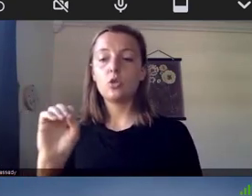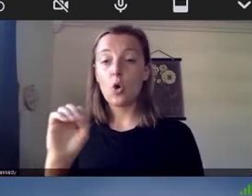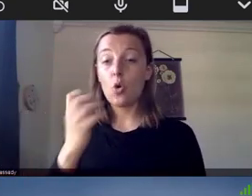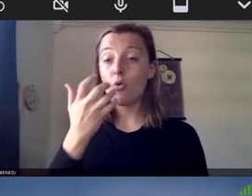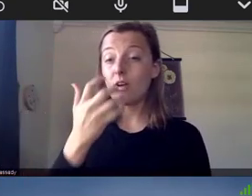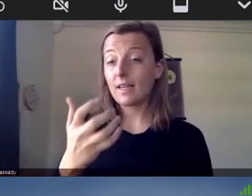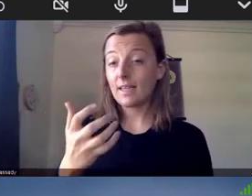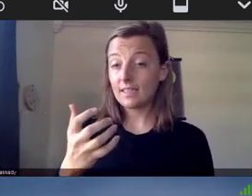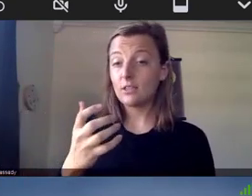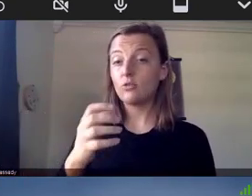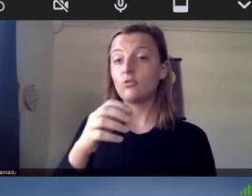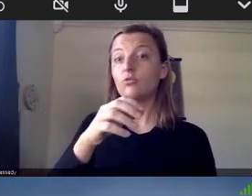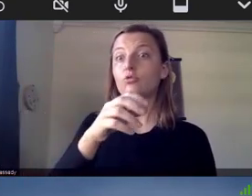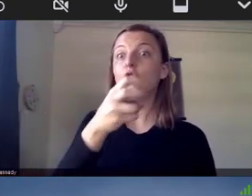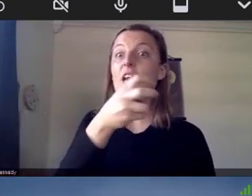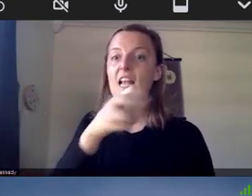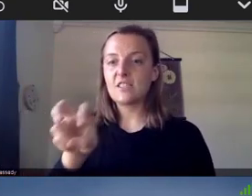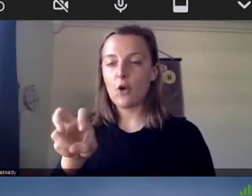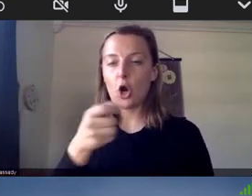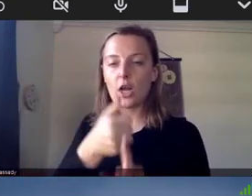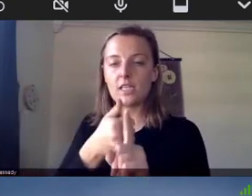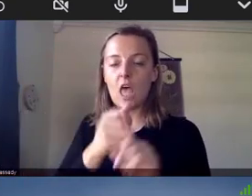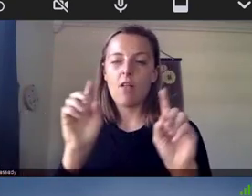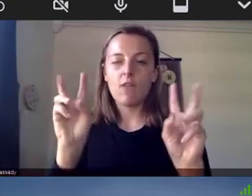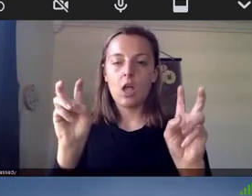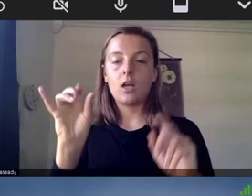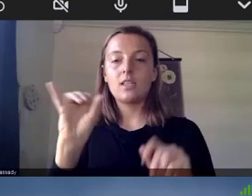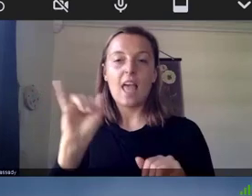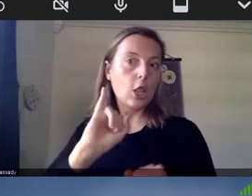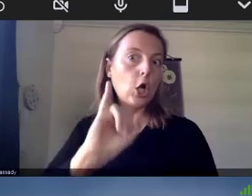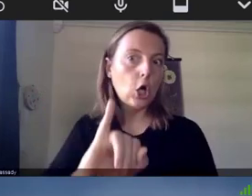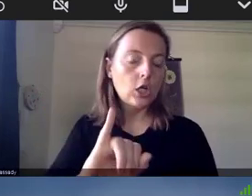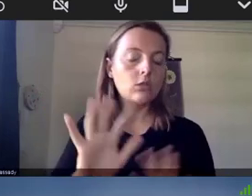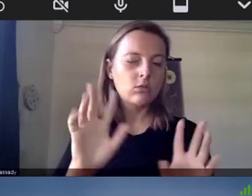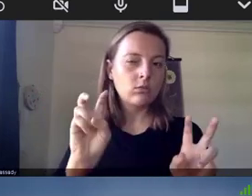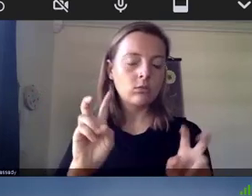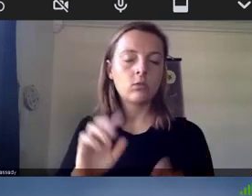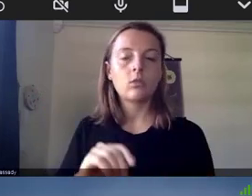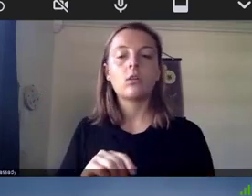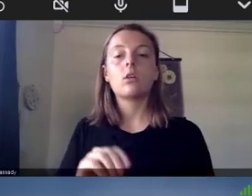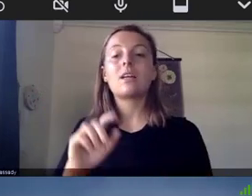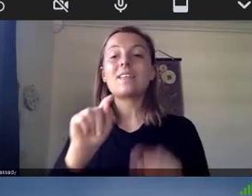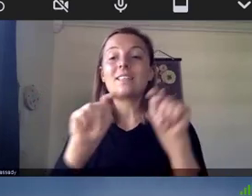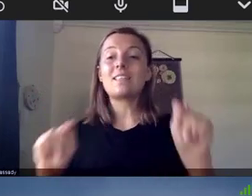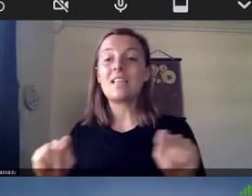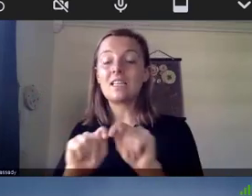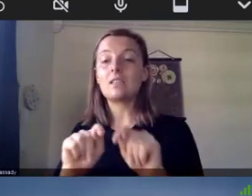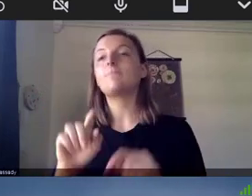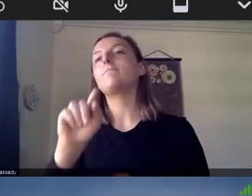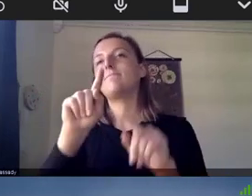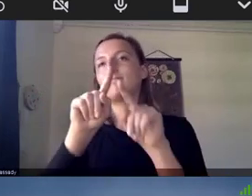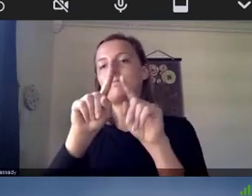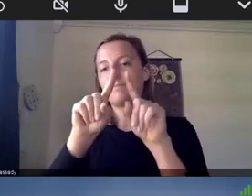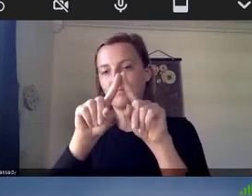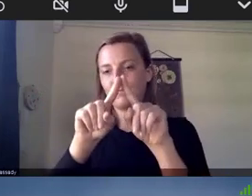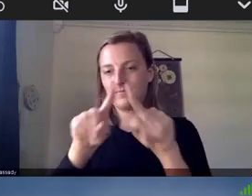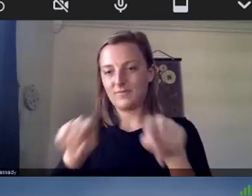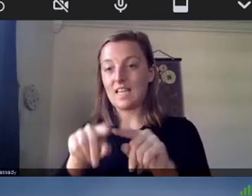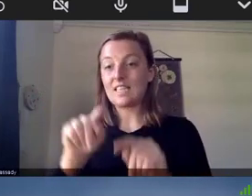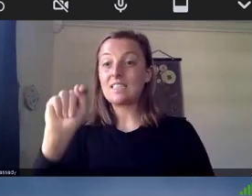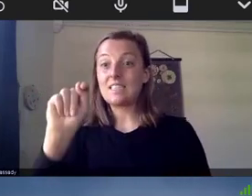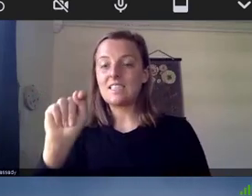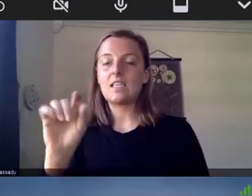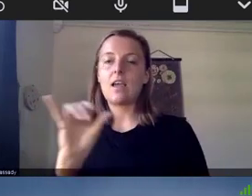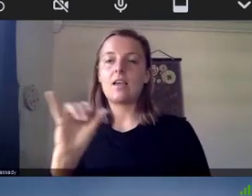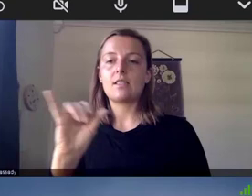flowing. Delta T is like a voltage change, which is what's driving the flow. And then the thing